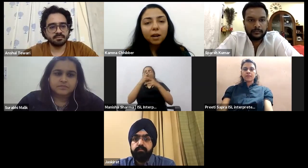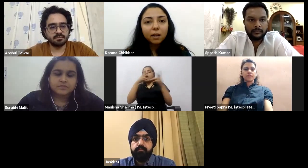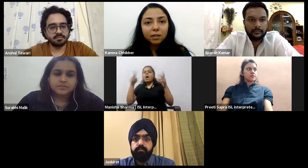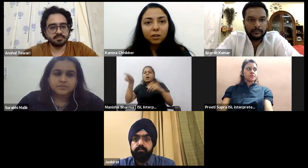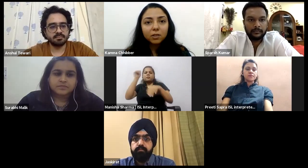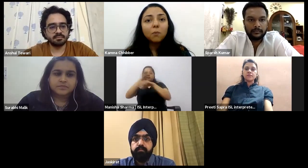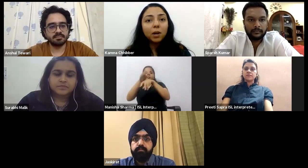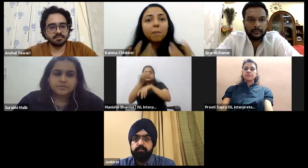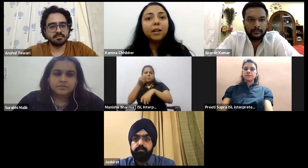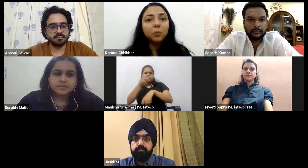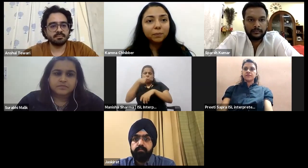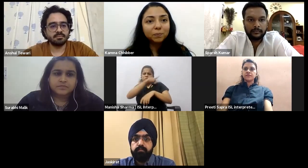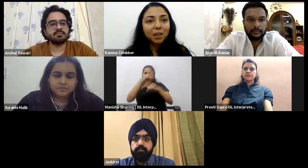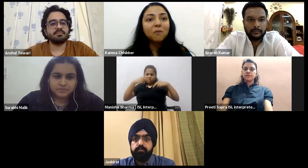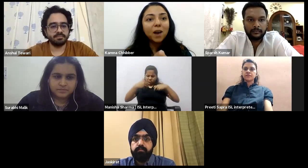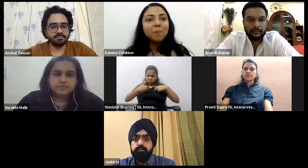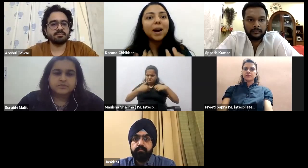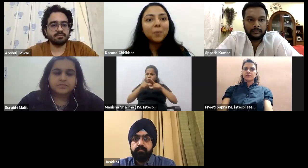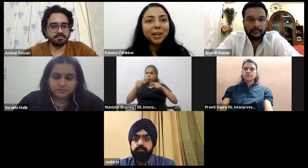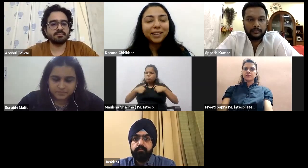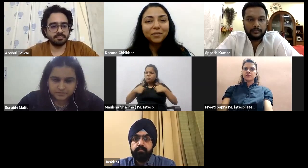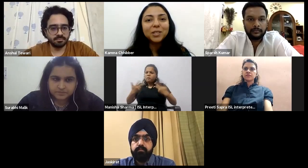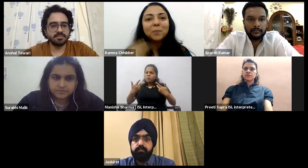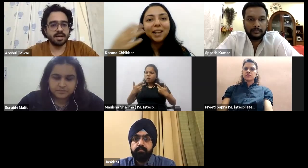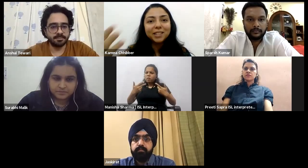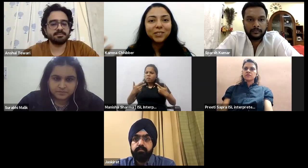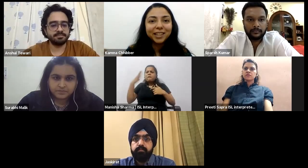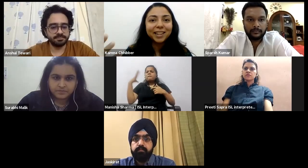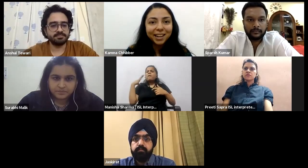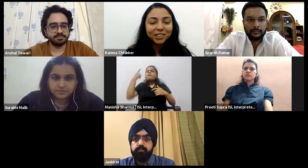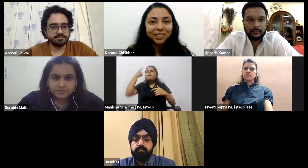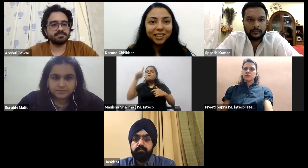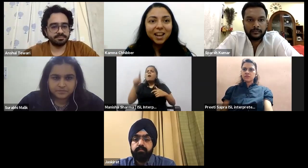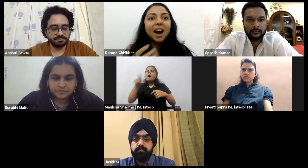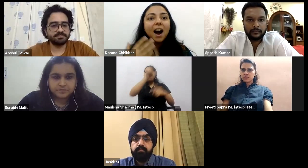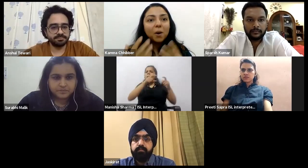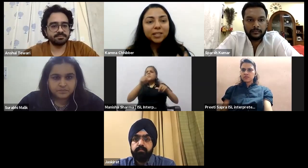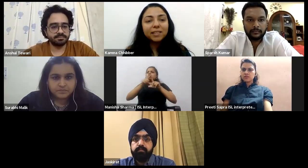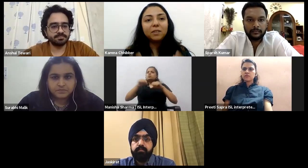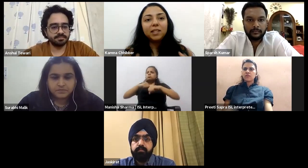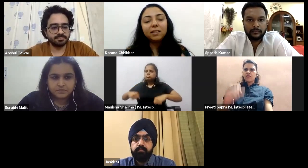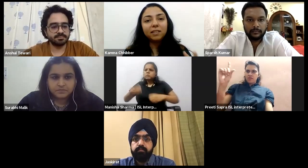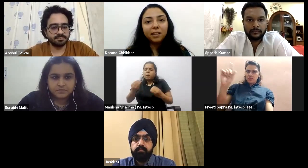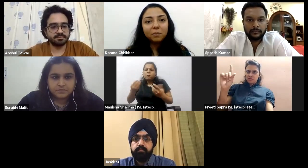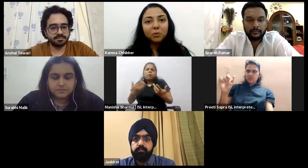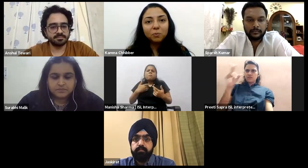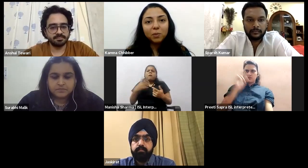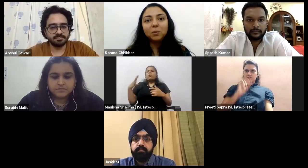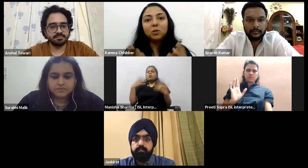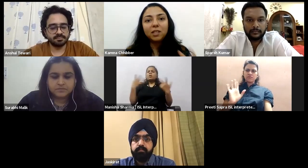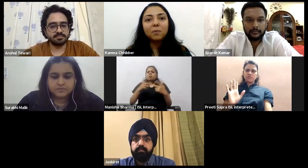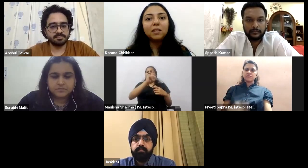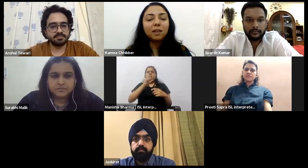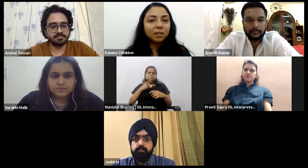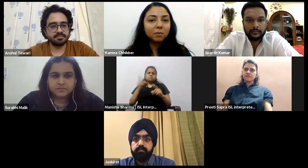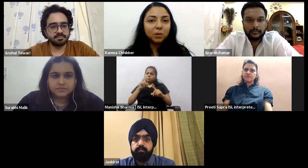need to start asking yourself, what am I doing? Why am I waiting for someone else to take that action? How is it that we can create a movement which